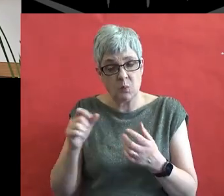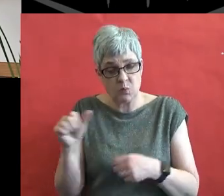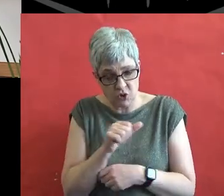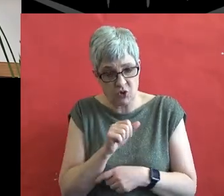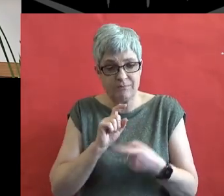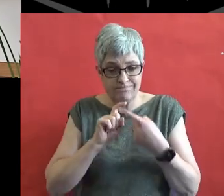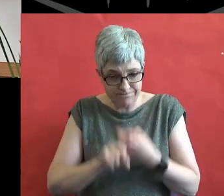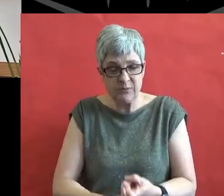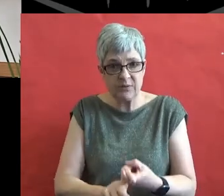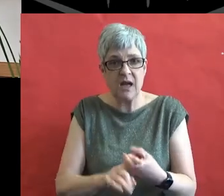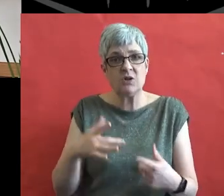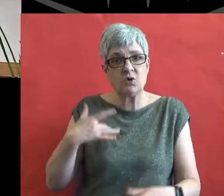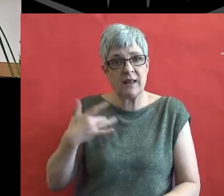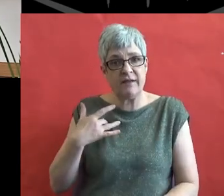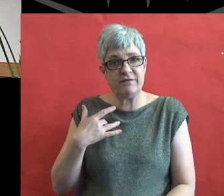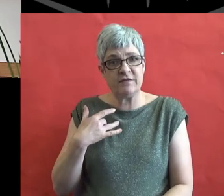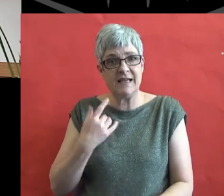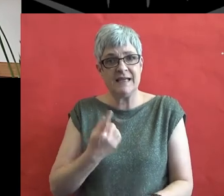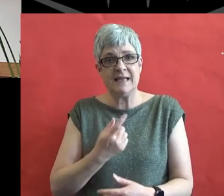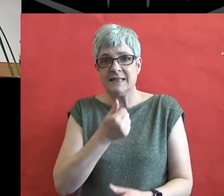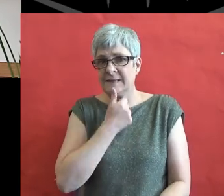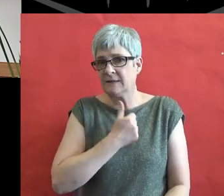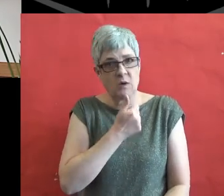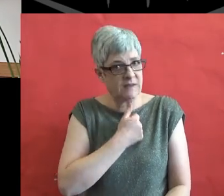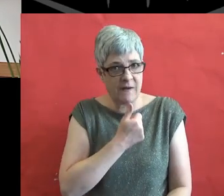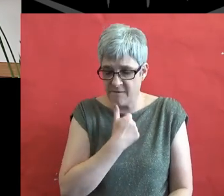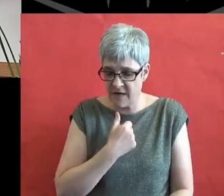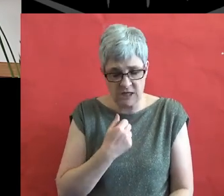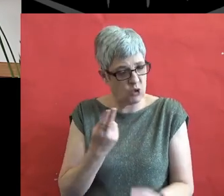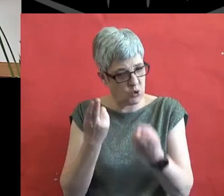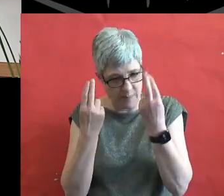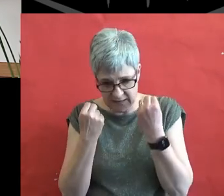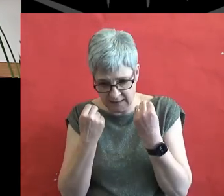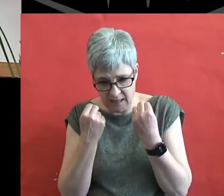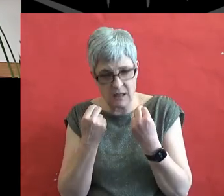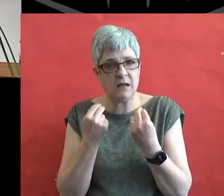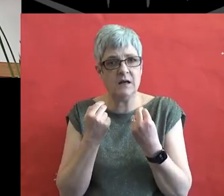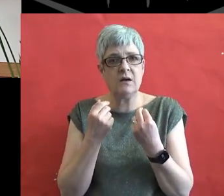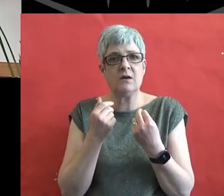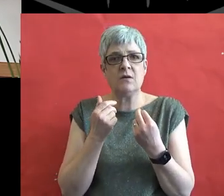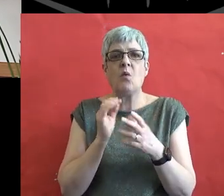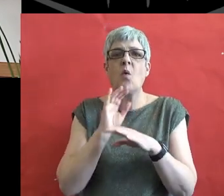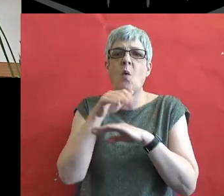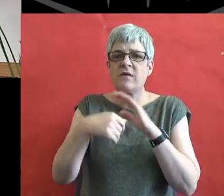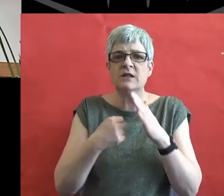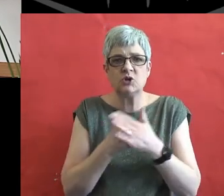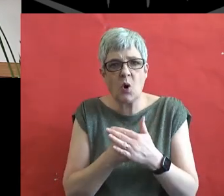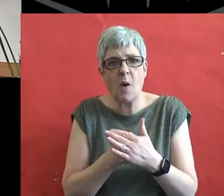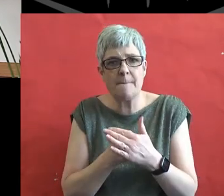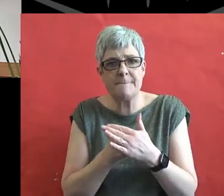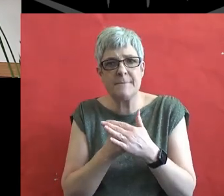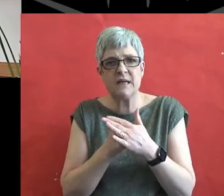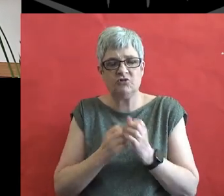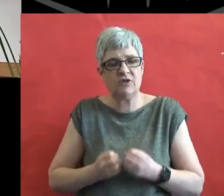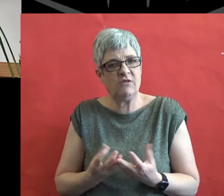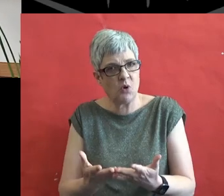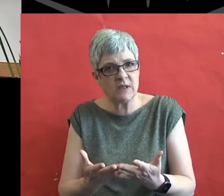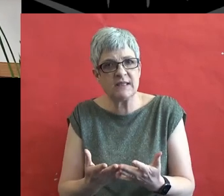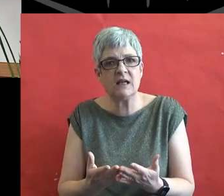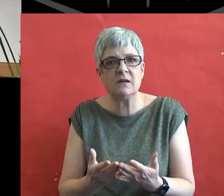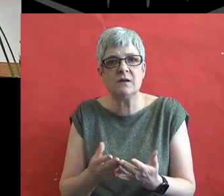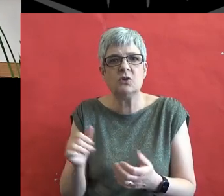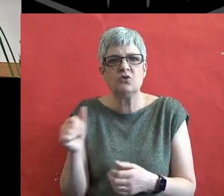of selfless humility, that way of over-the-top generosity, that way of saying no